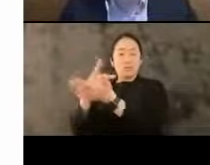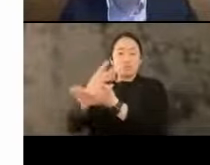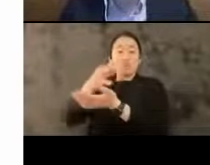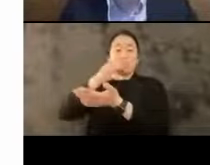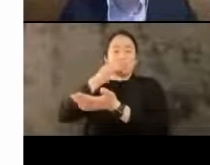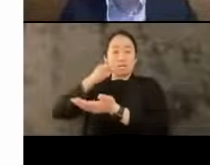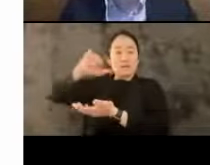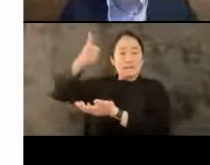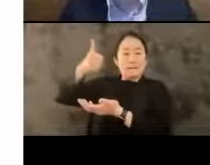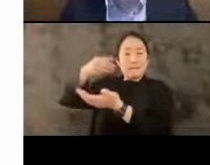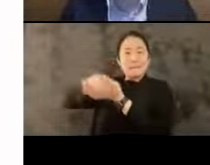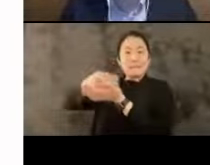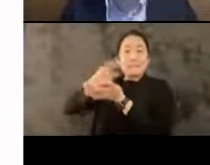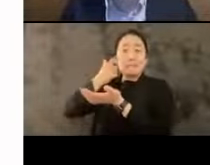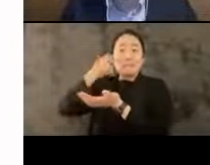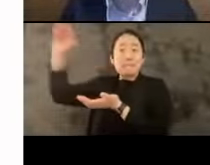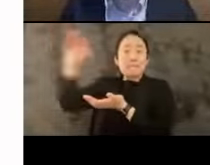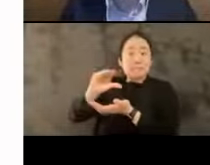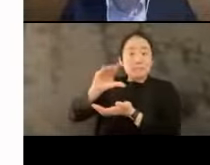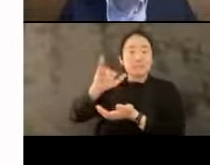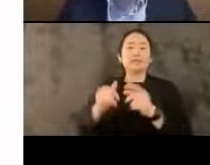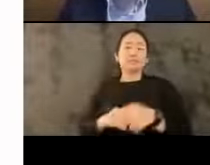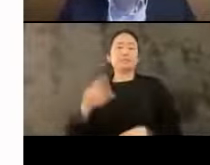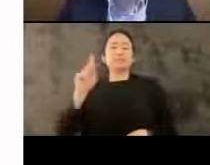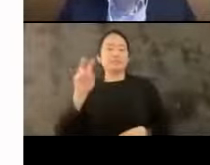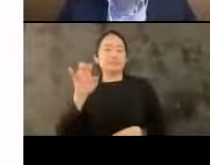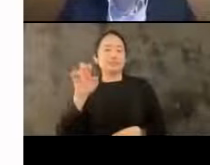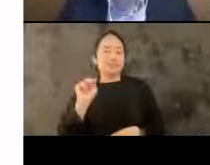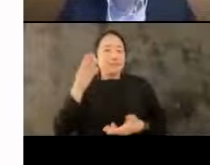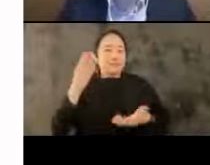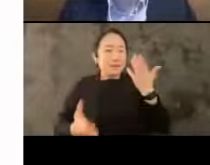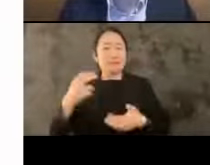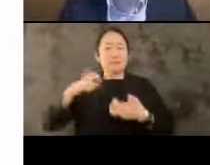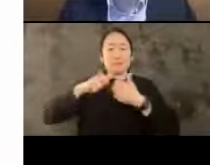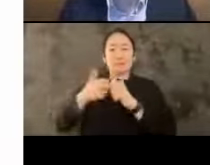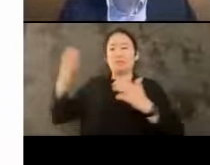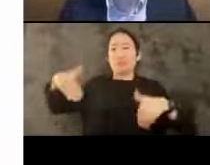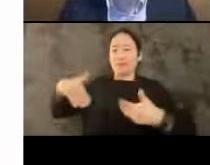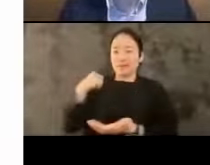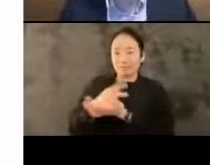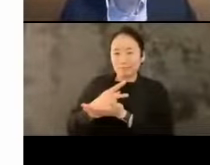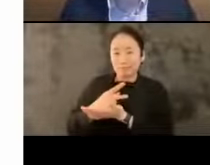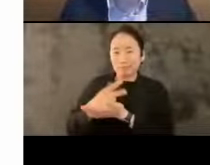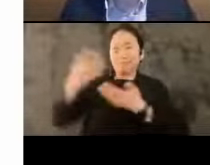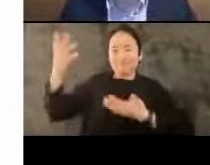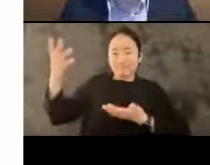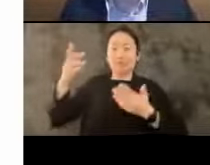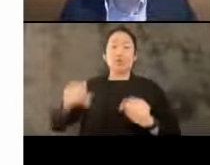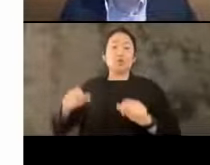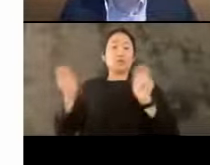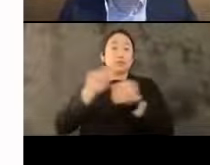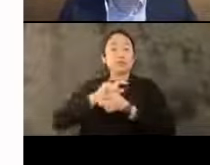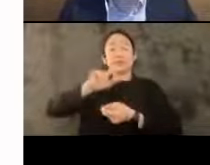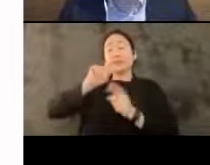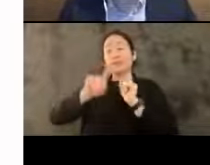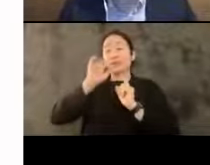with the infrastructure bill is that it hasn't been passed yet, and things could always change. But if it does end up coming out of the House, much